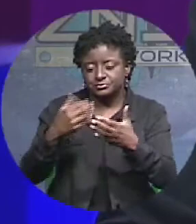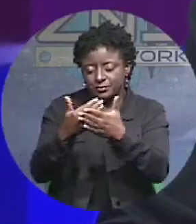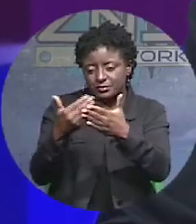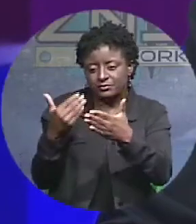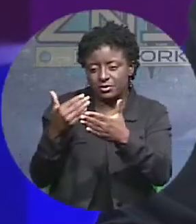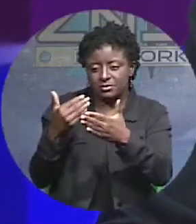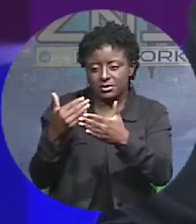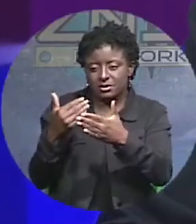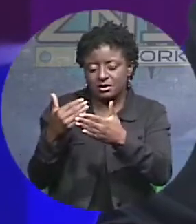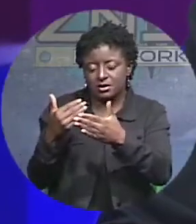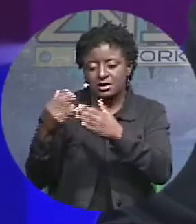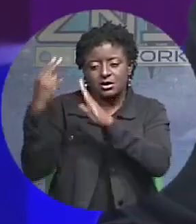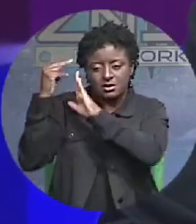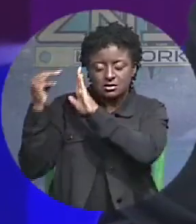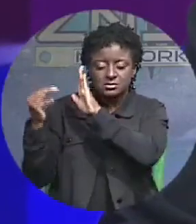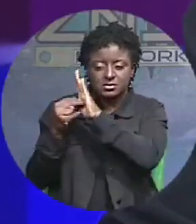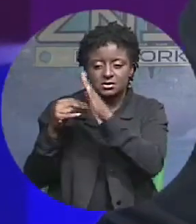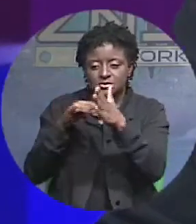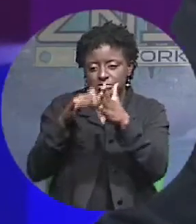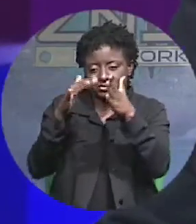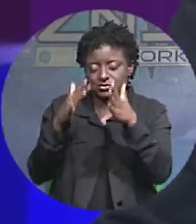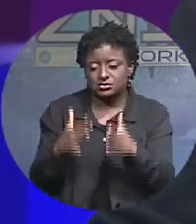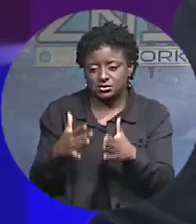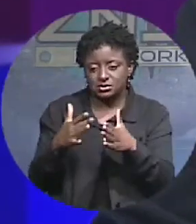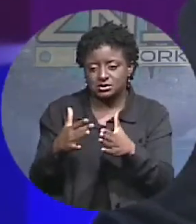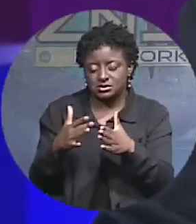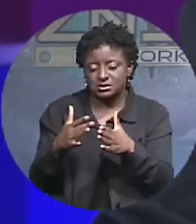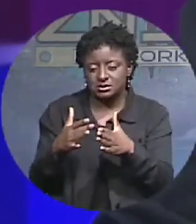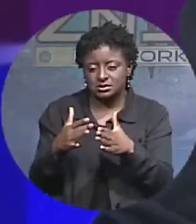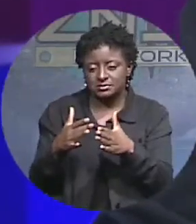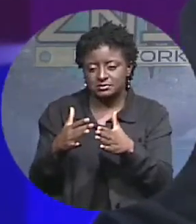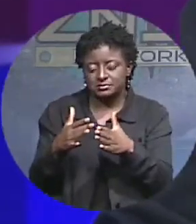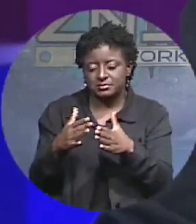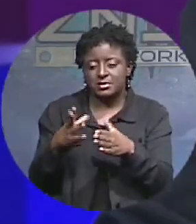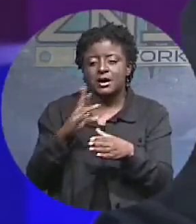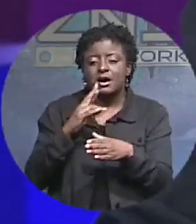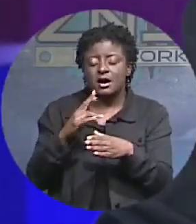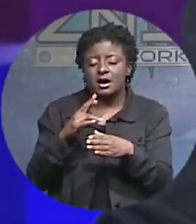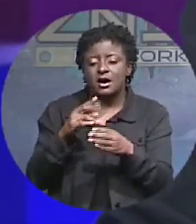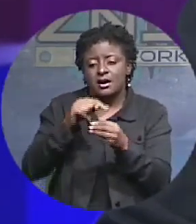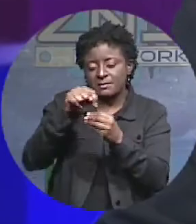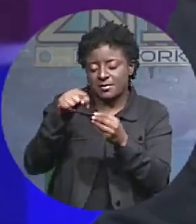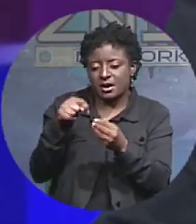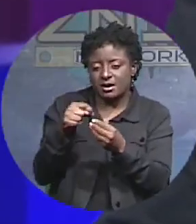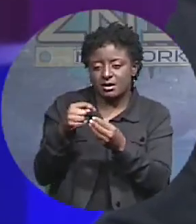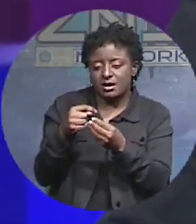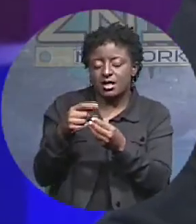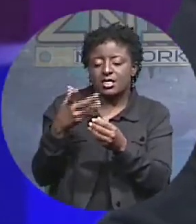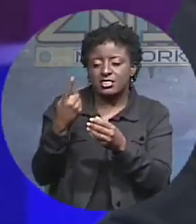hospitality students, including world-class swimmer Alana Dillette and Siobhan Sherman, are among the presenters at this year's conference.